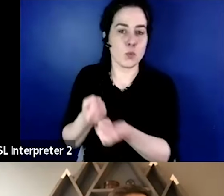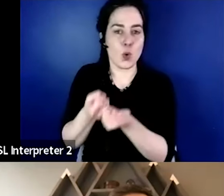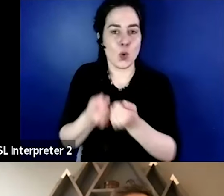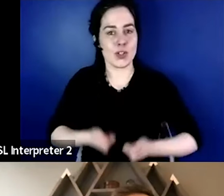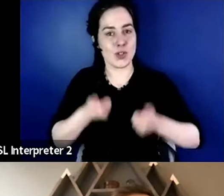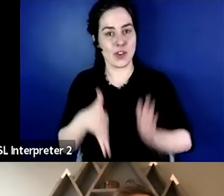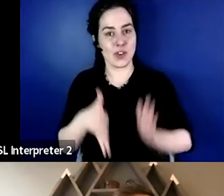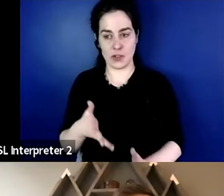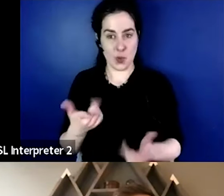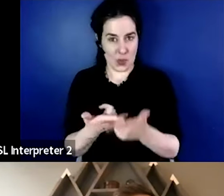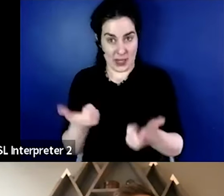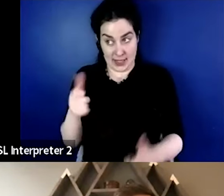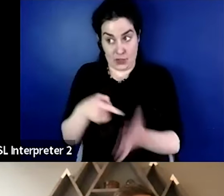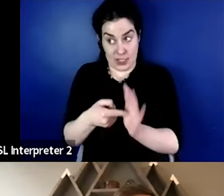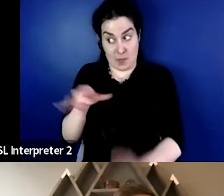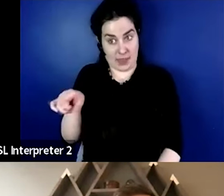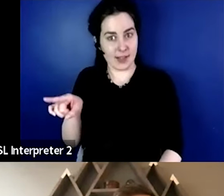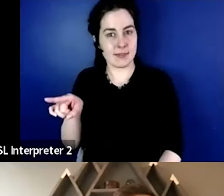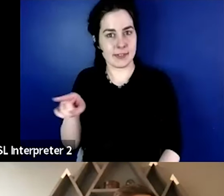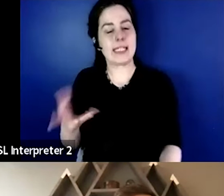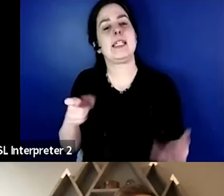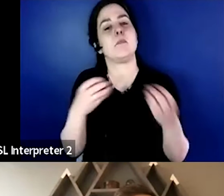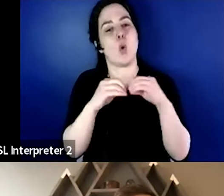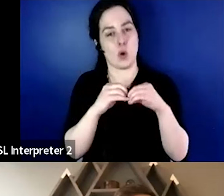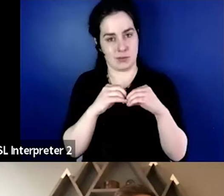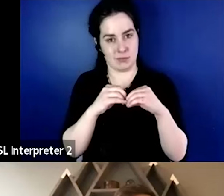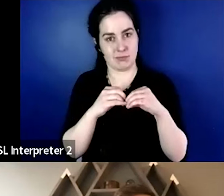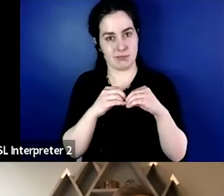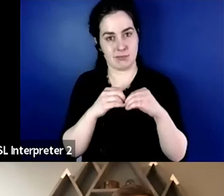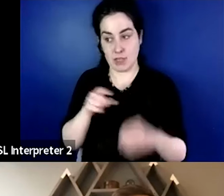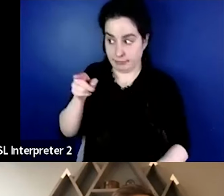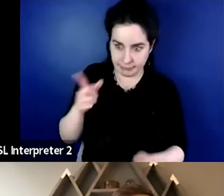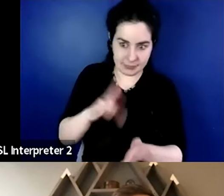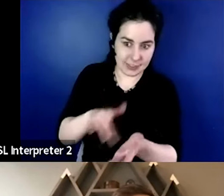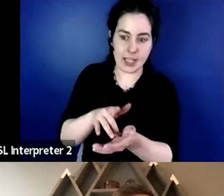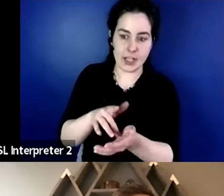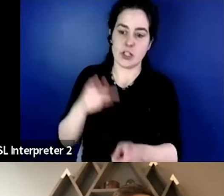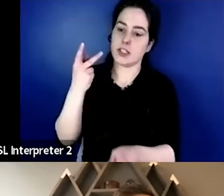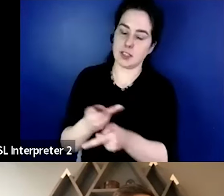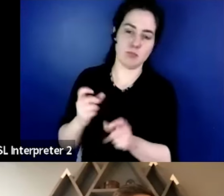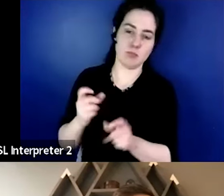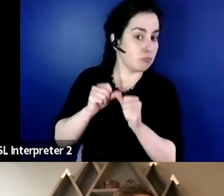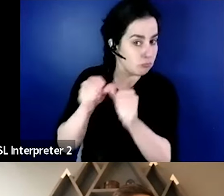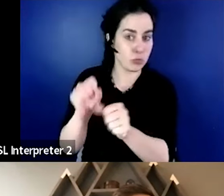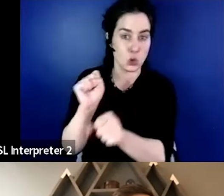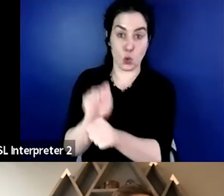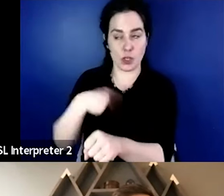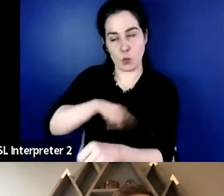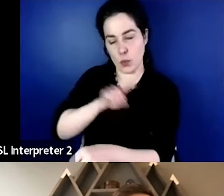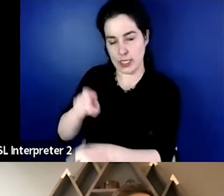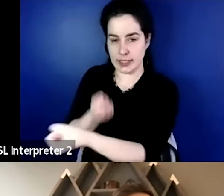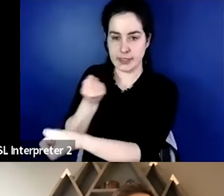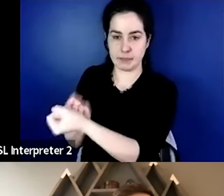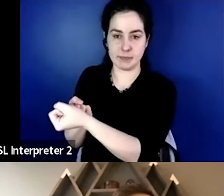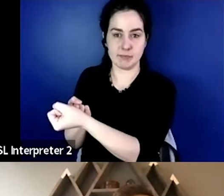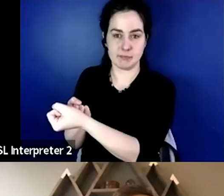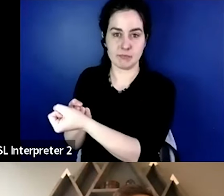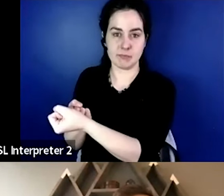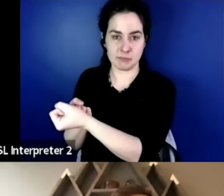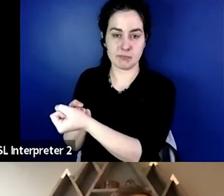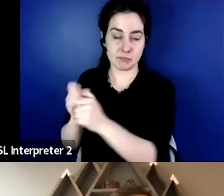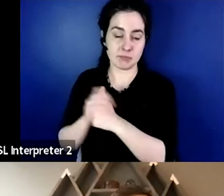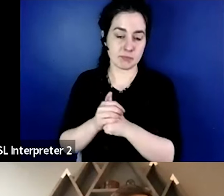we need to champion and do more of, because these sexual assault centers consistently are doing that work and they need to be championed in that. But I do